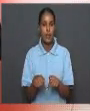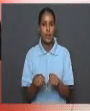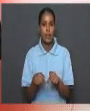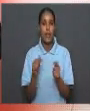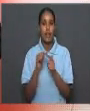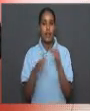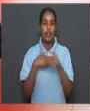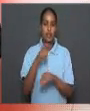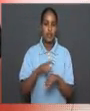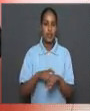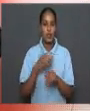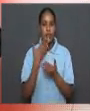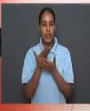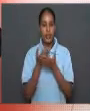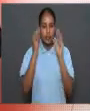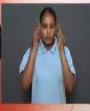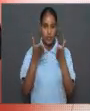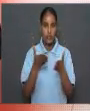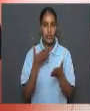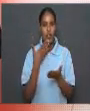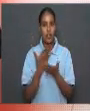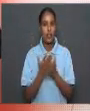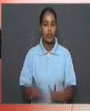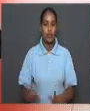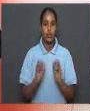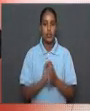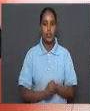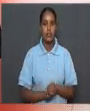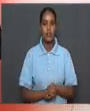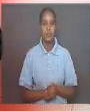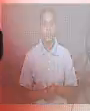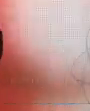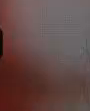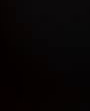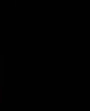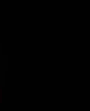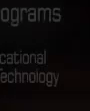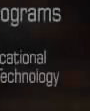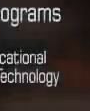today. Until next time, thank you, teacher. Thank you, students.